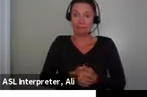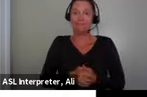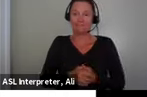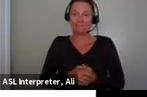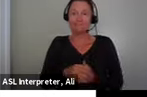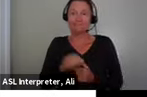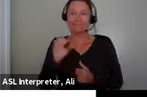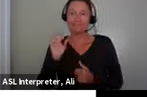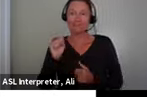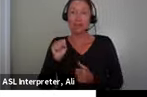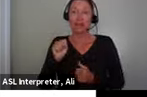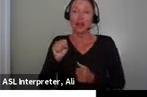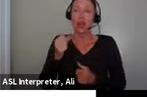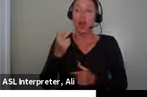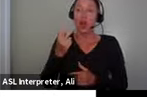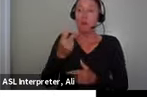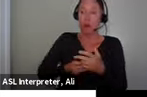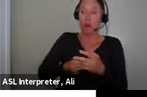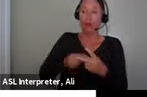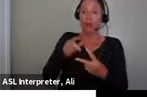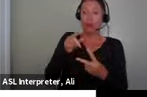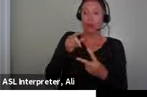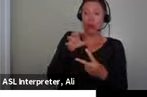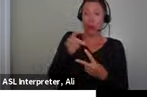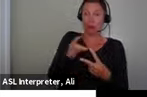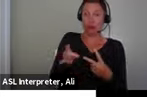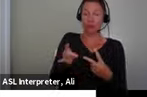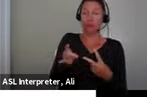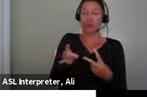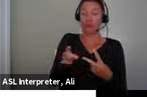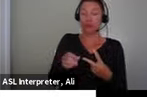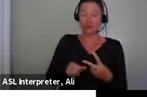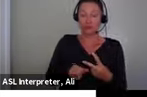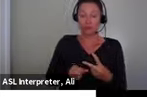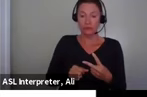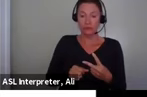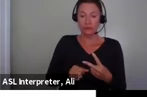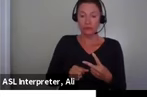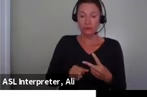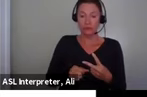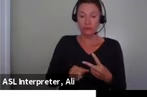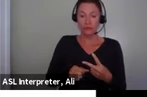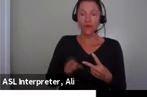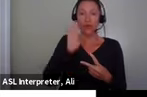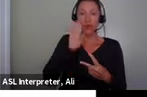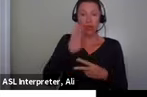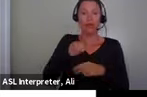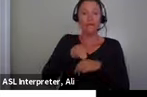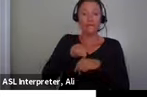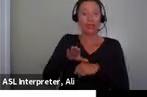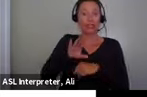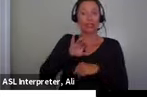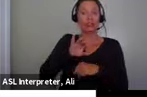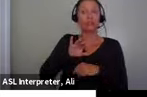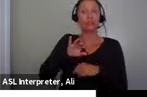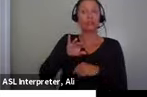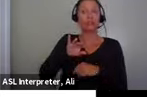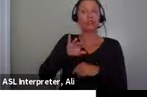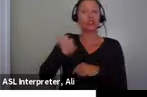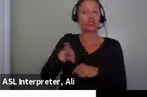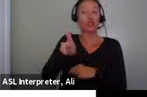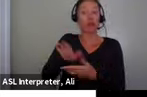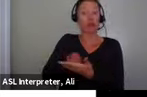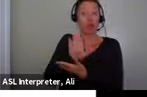Yes, well, both the Edwards Elliott Build Alternative and the Bear Cub Way Alternative affect the junior college. So we have